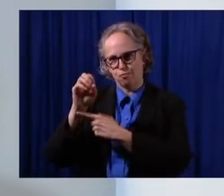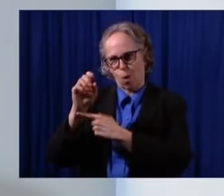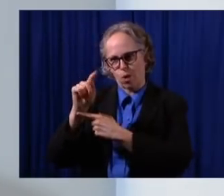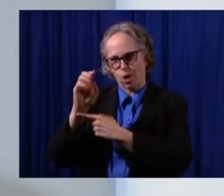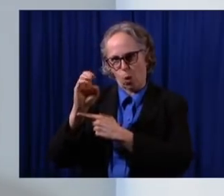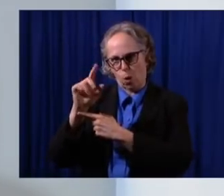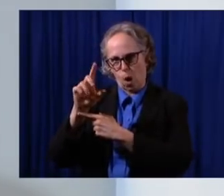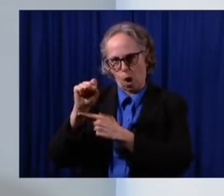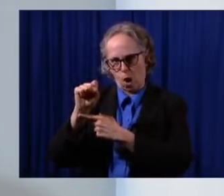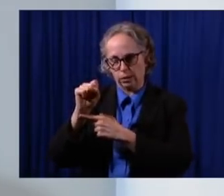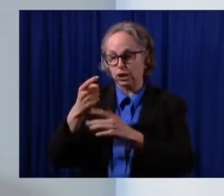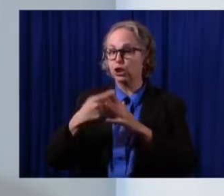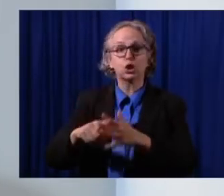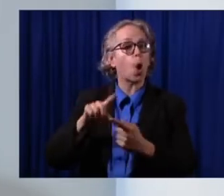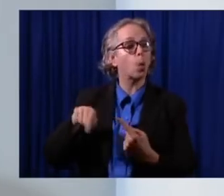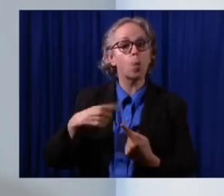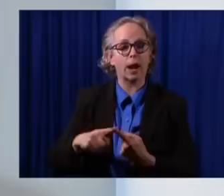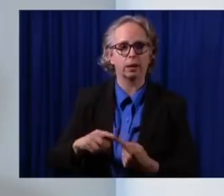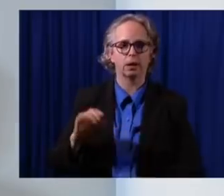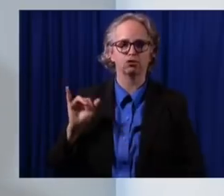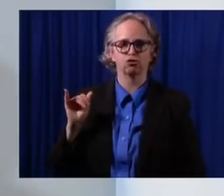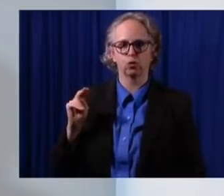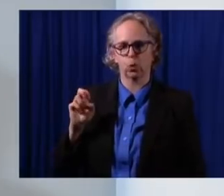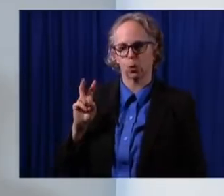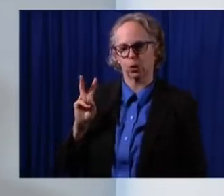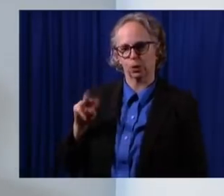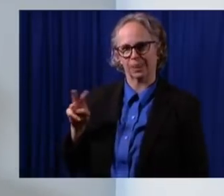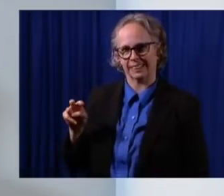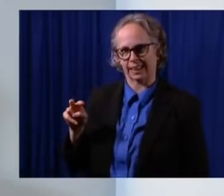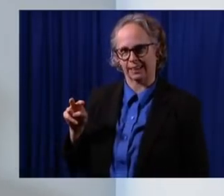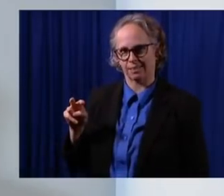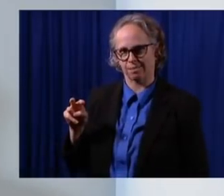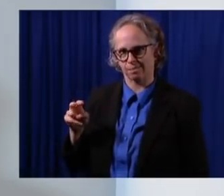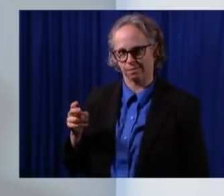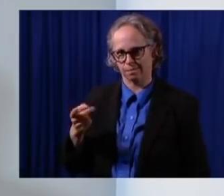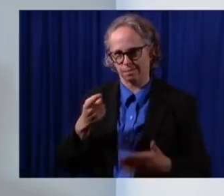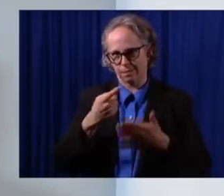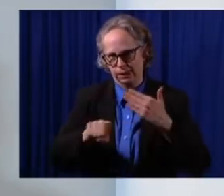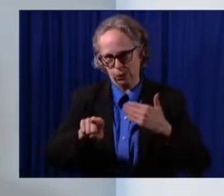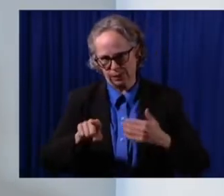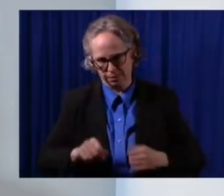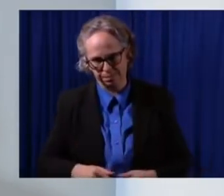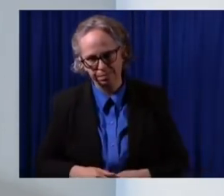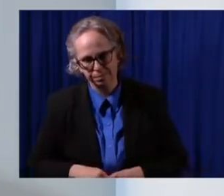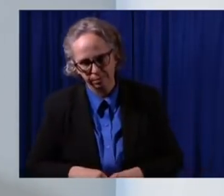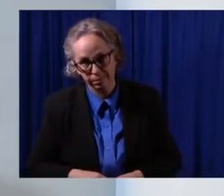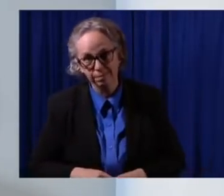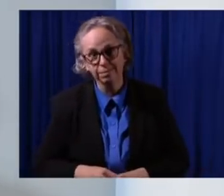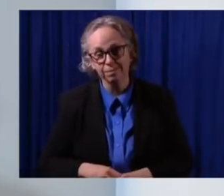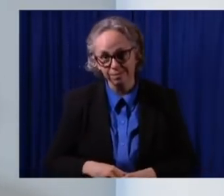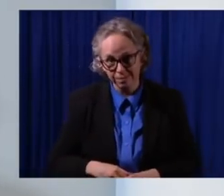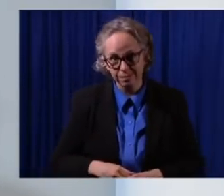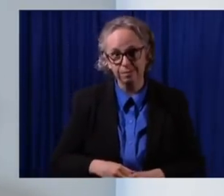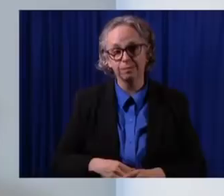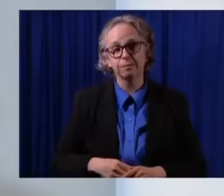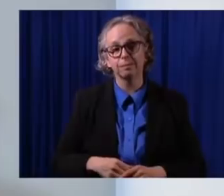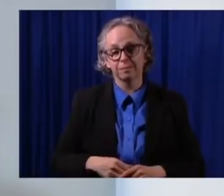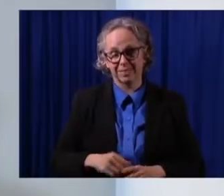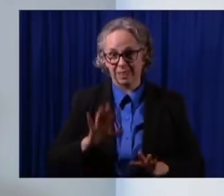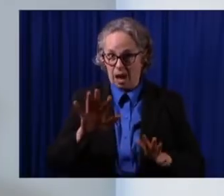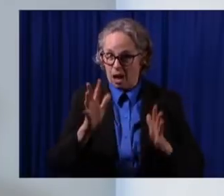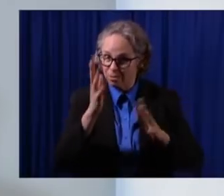The goal's clear. We want people to continue to, particularly young people who need to do this,